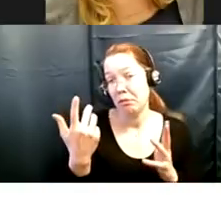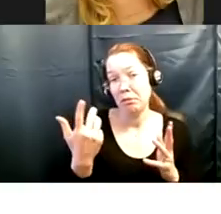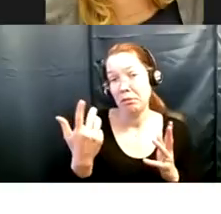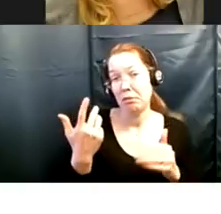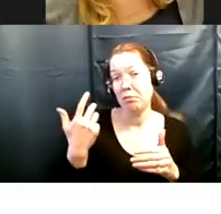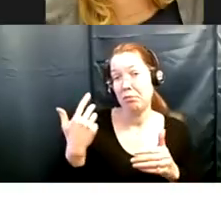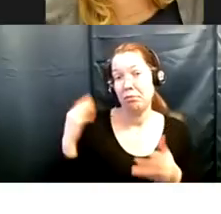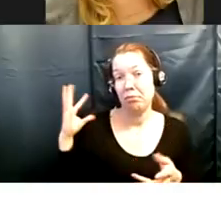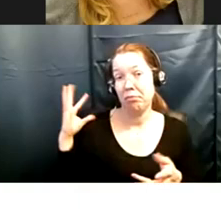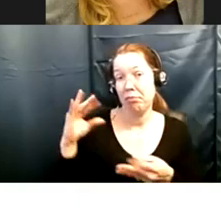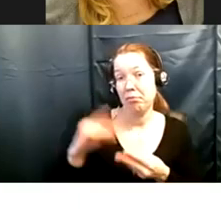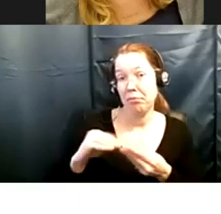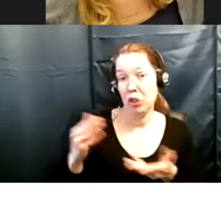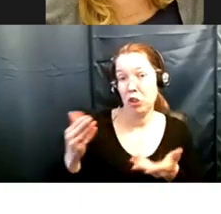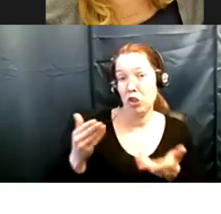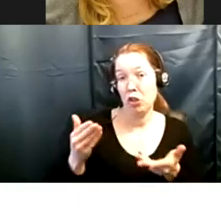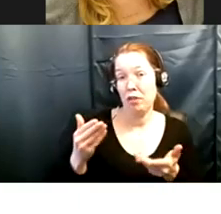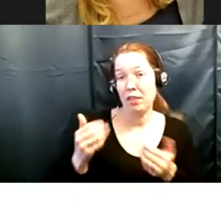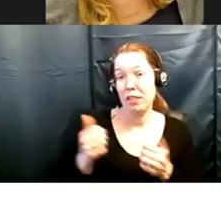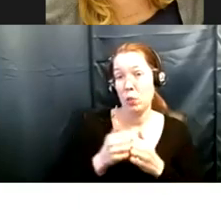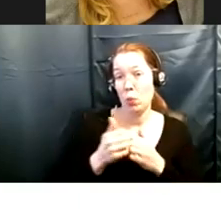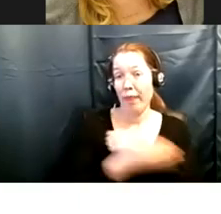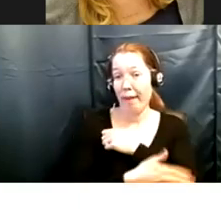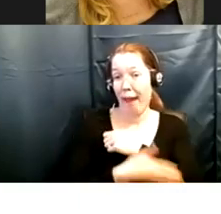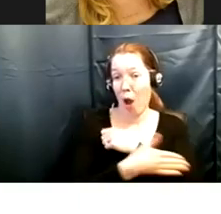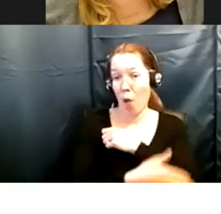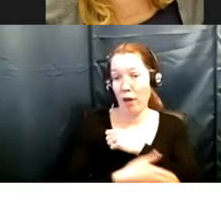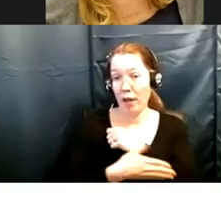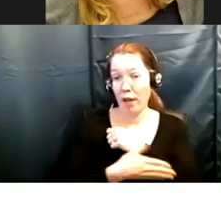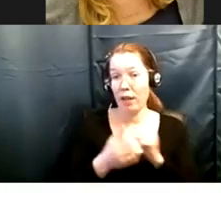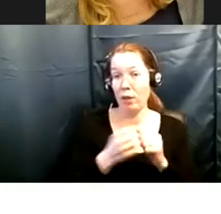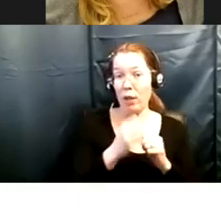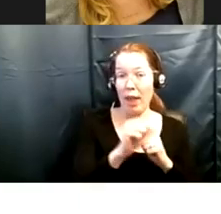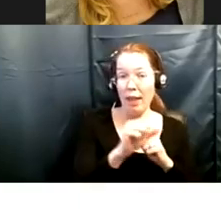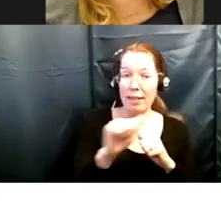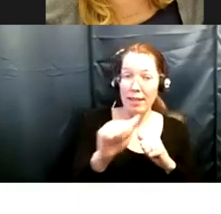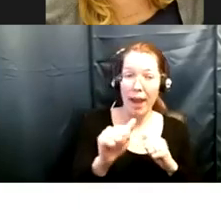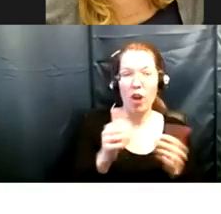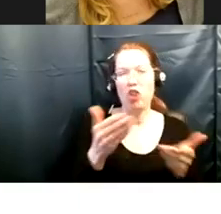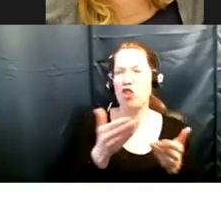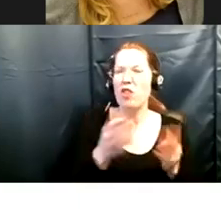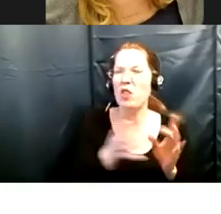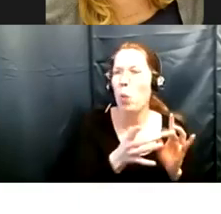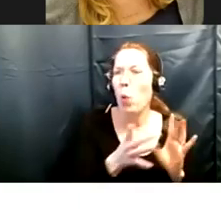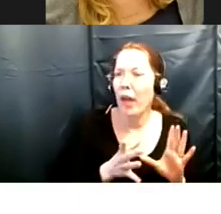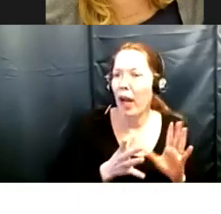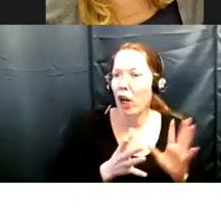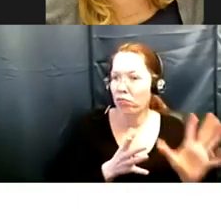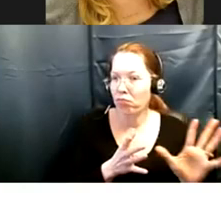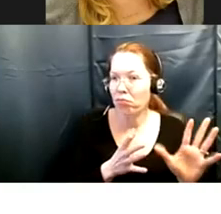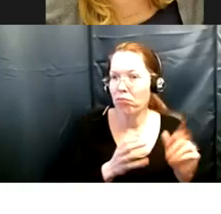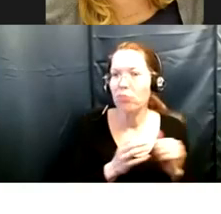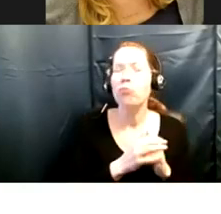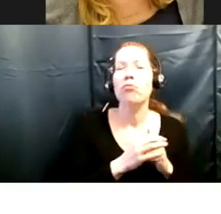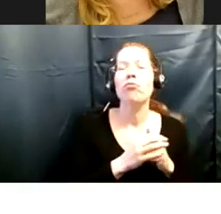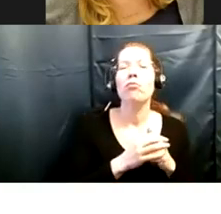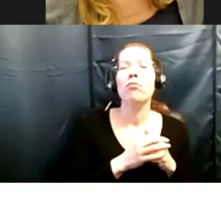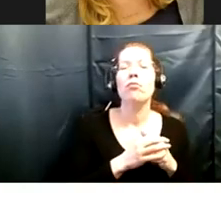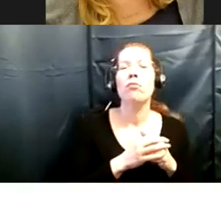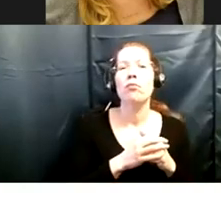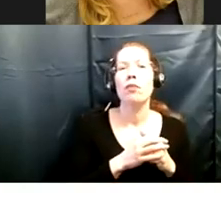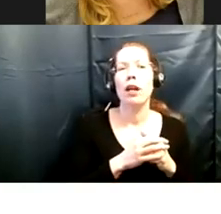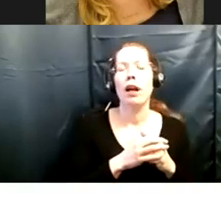throughout my services with the county, with SSA or service coordinators, and that